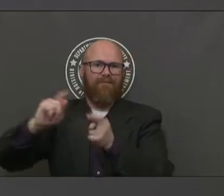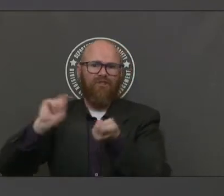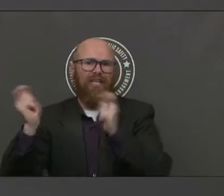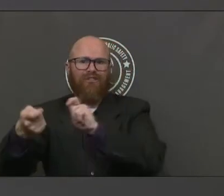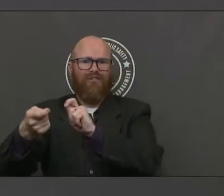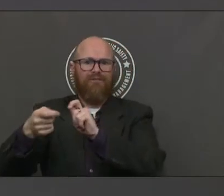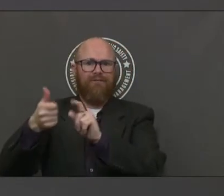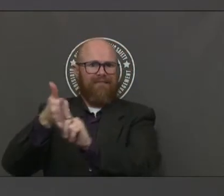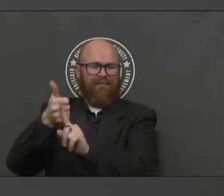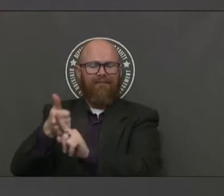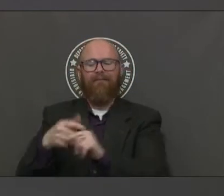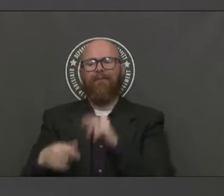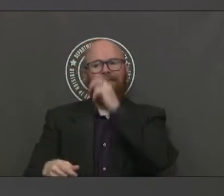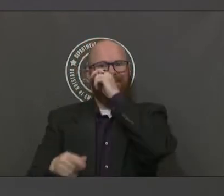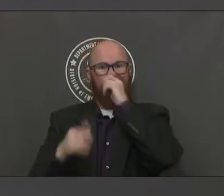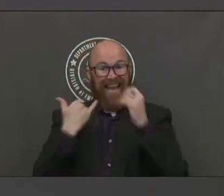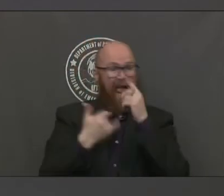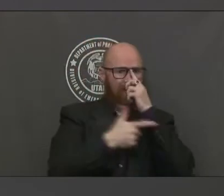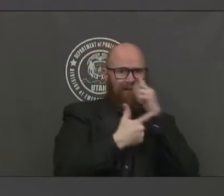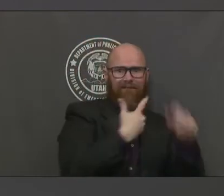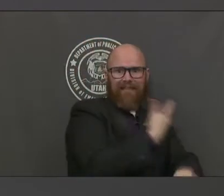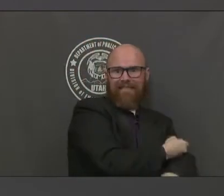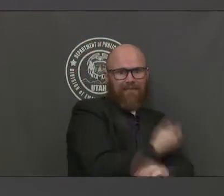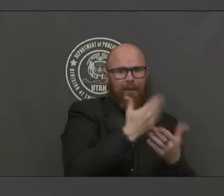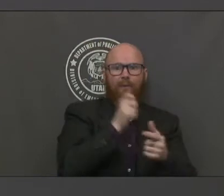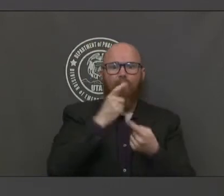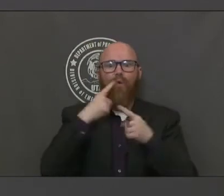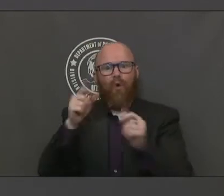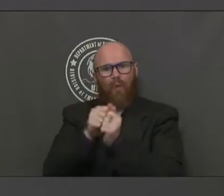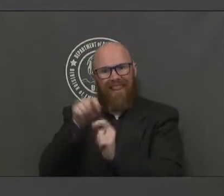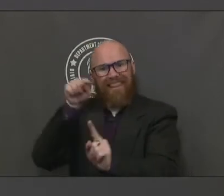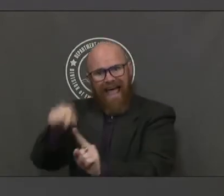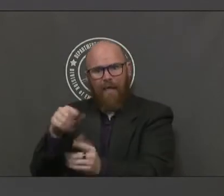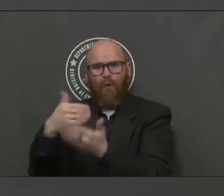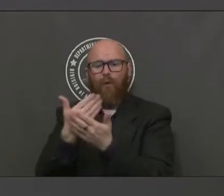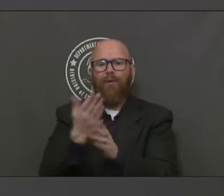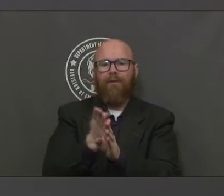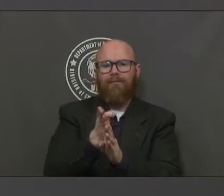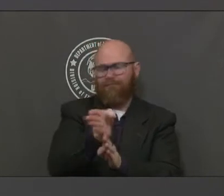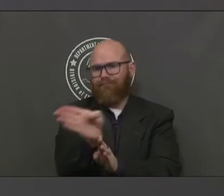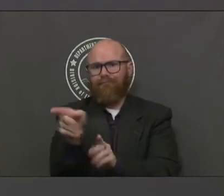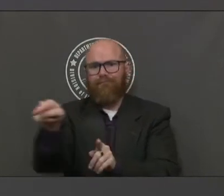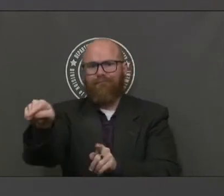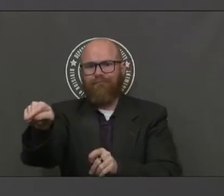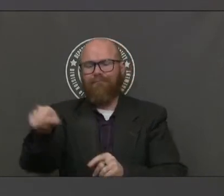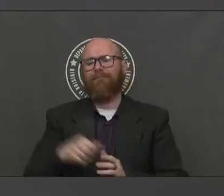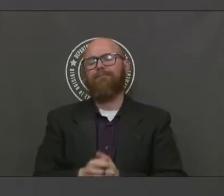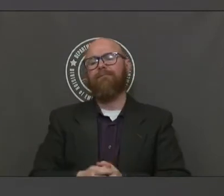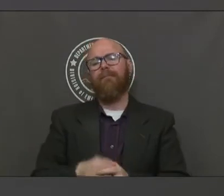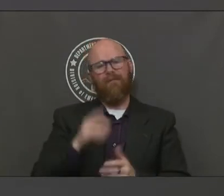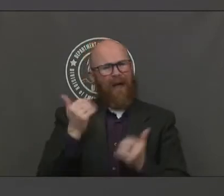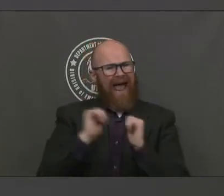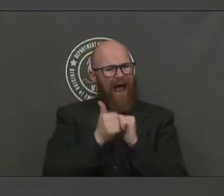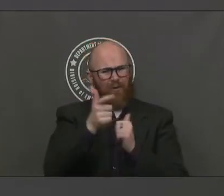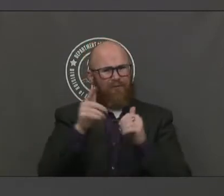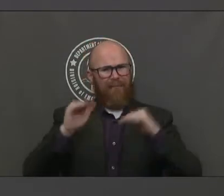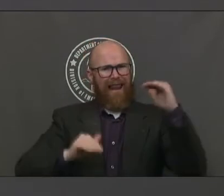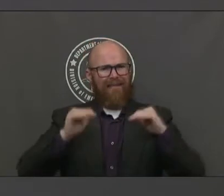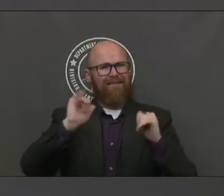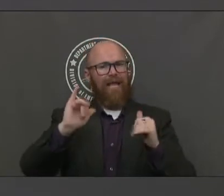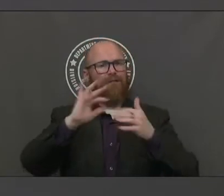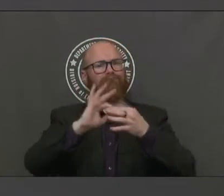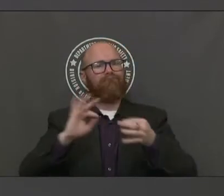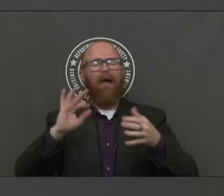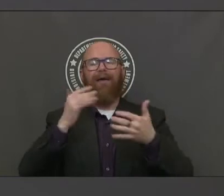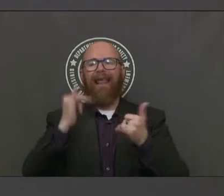existing vaccines won't work. So how do you balance those concerns with, as you say, letting people, messaging to